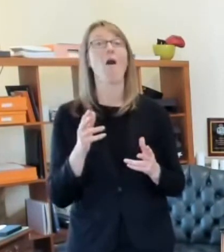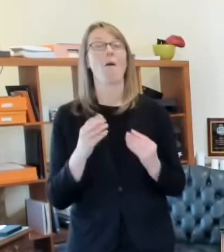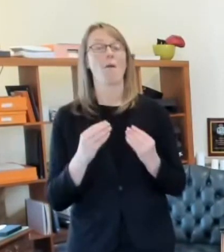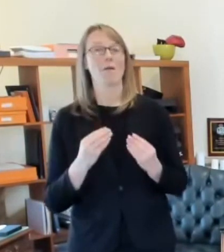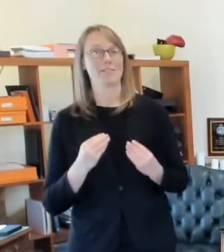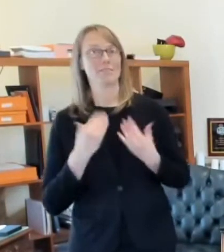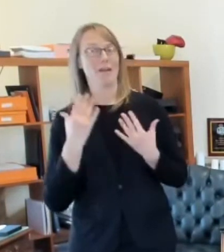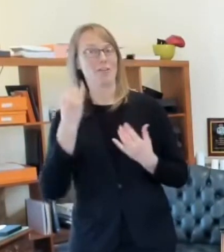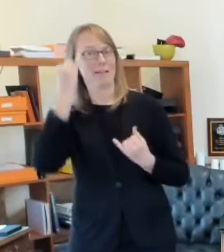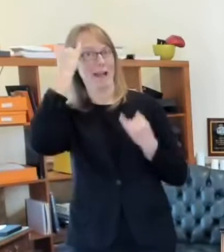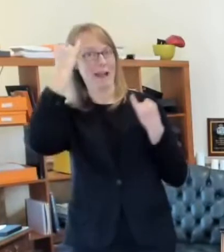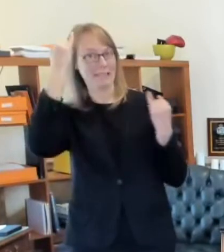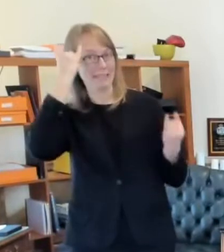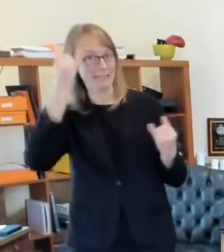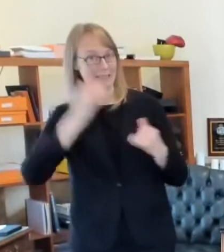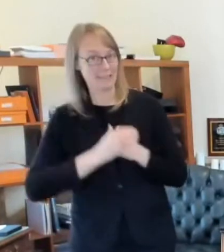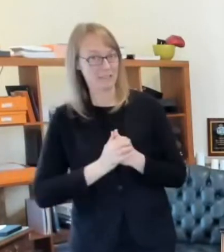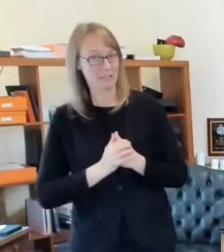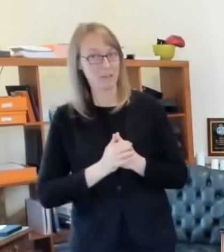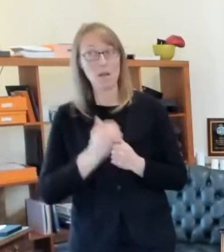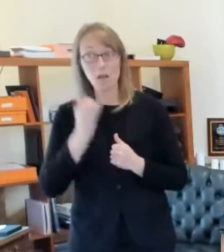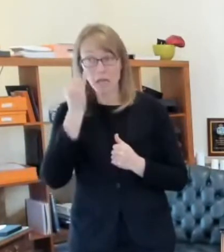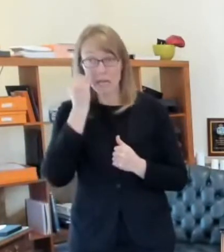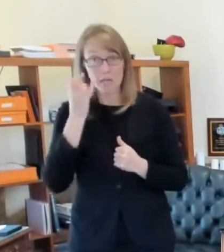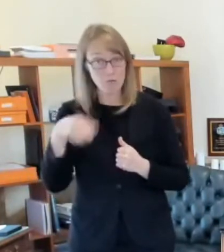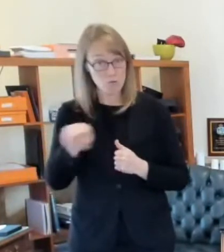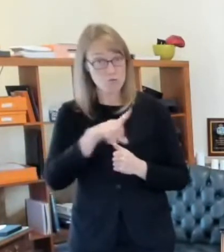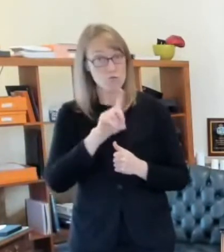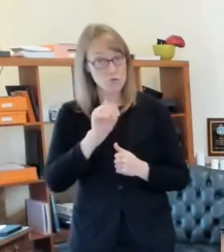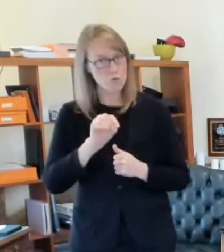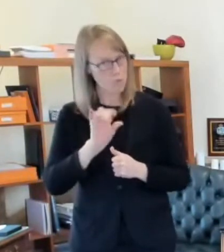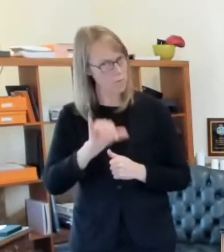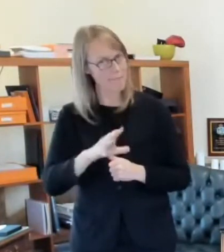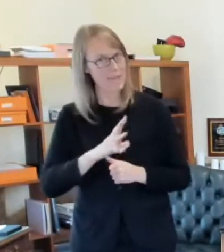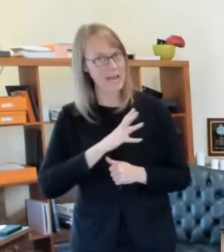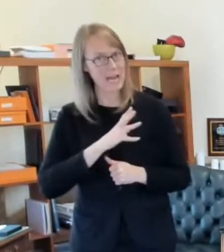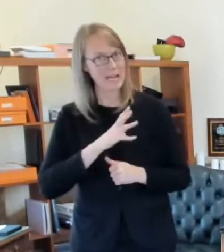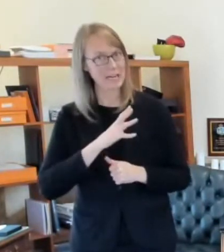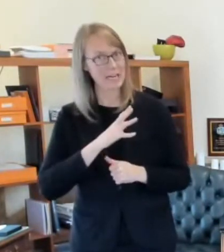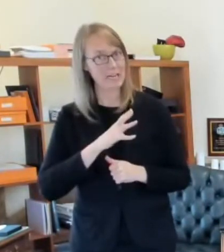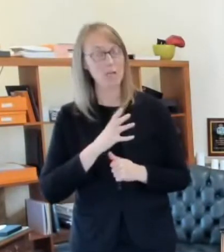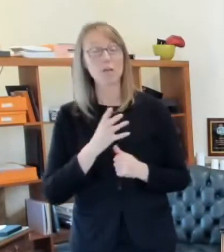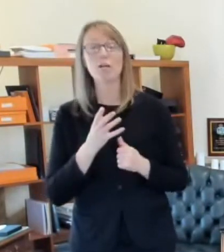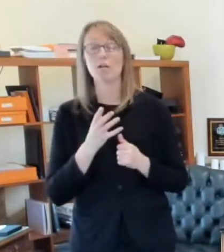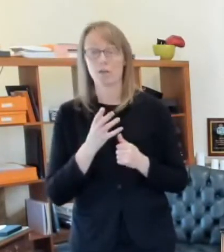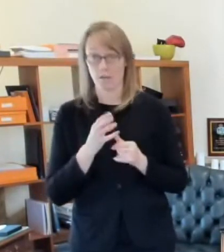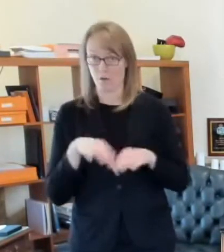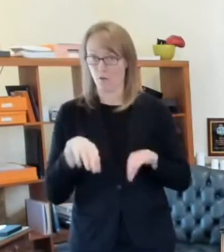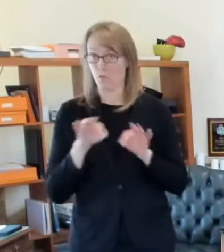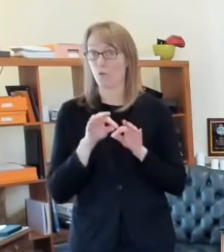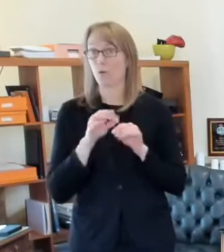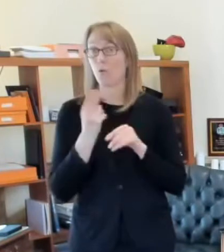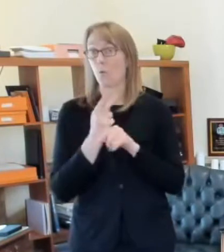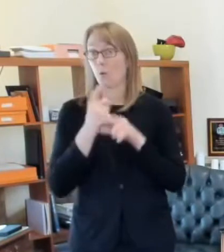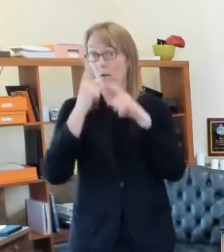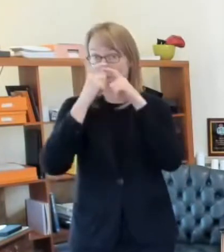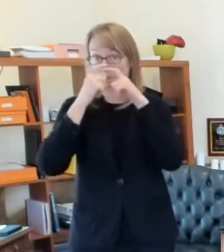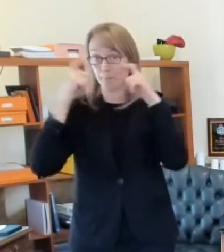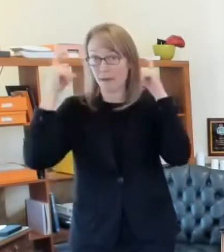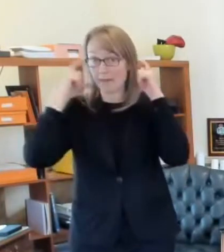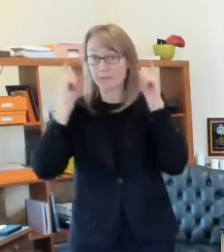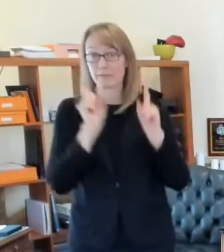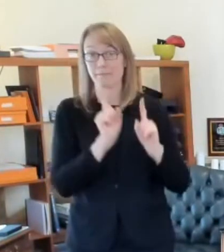But if you do that, which is of course fine, just wear your mask and stay 6 feet apart. I mean, you can do that